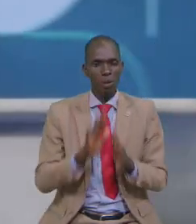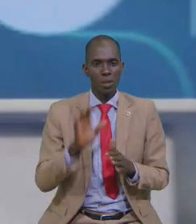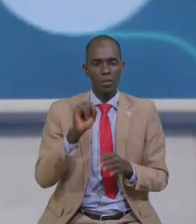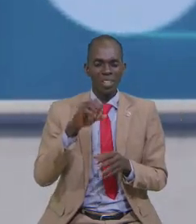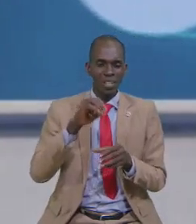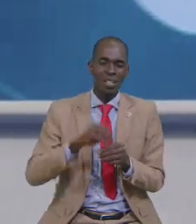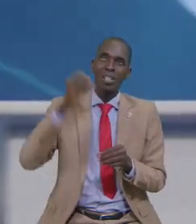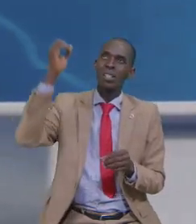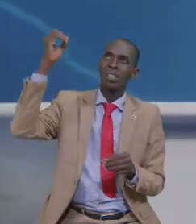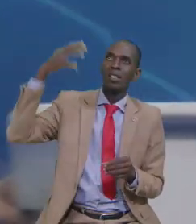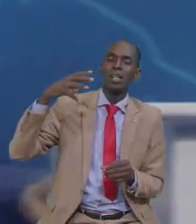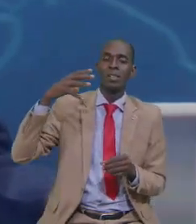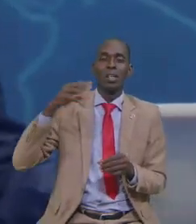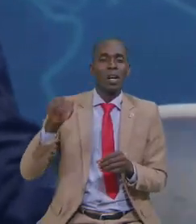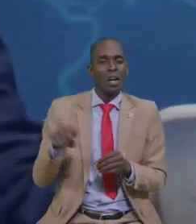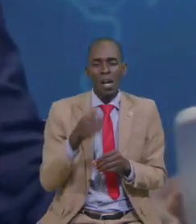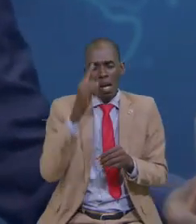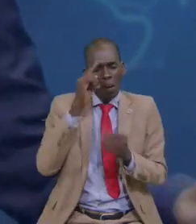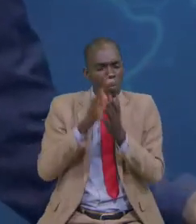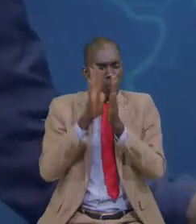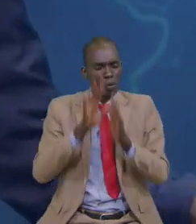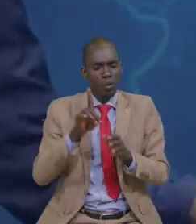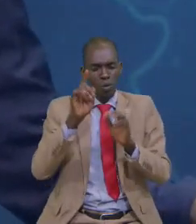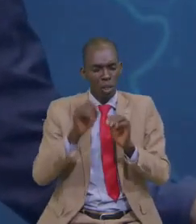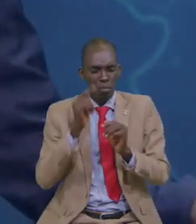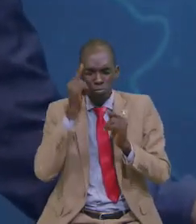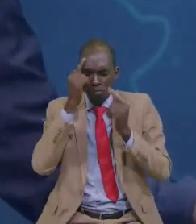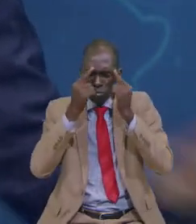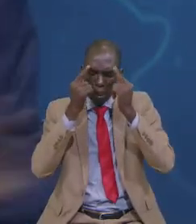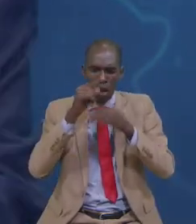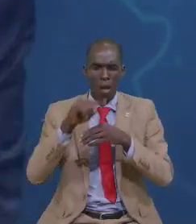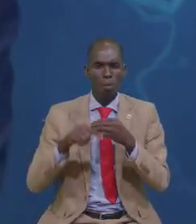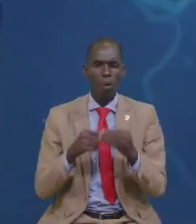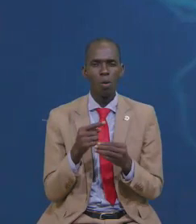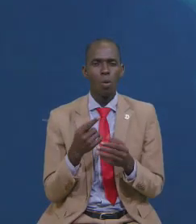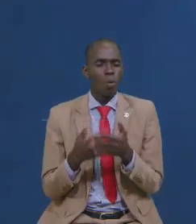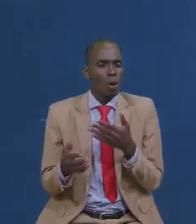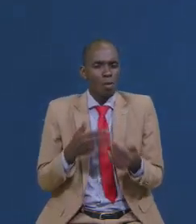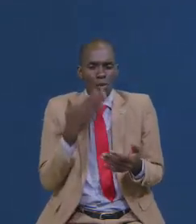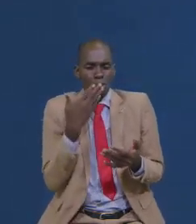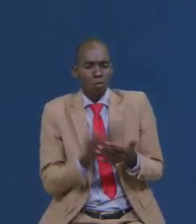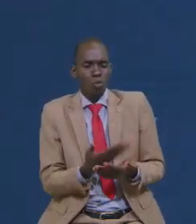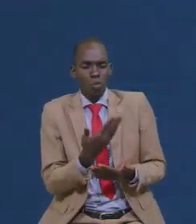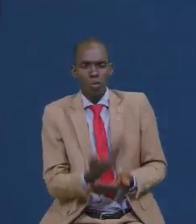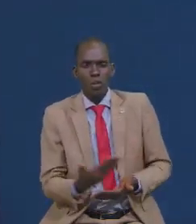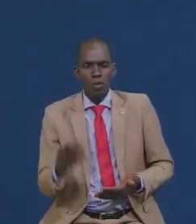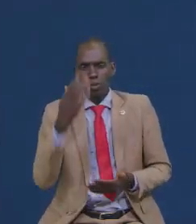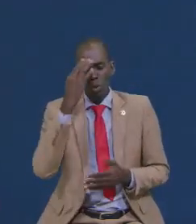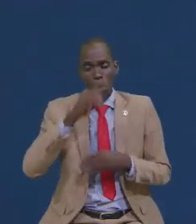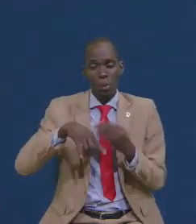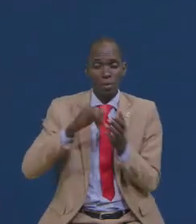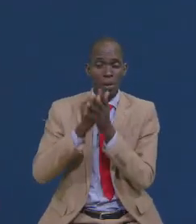think about, whatever good thing you know about them, God is calling you.